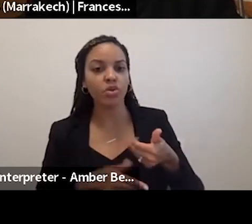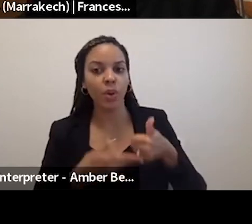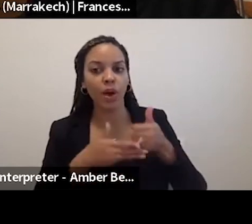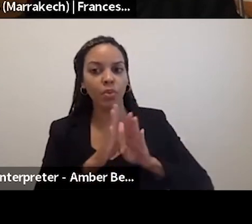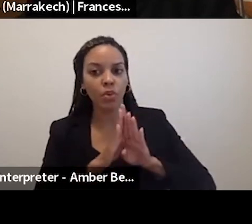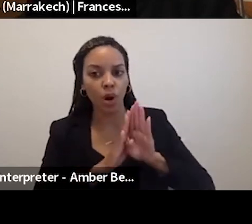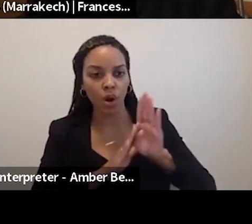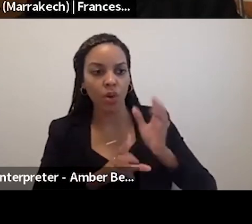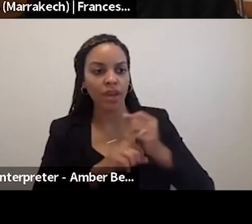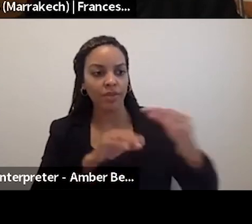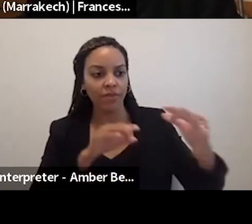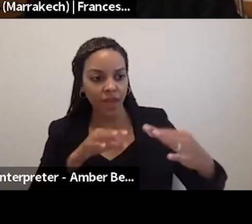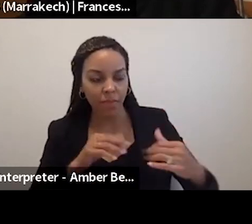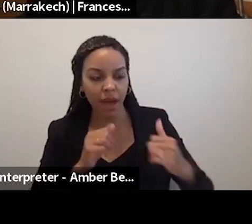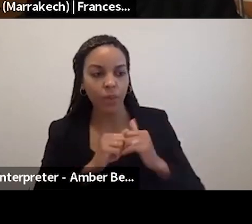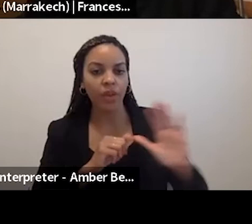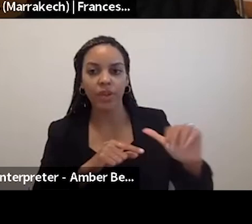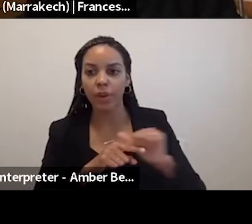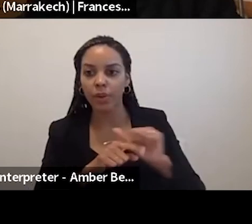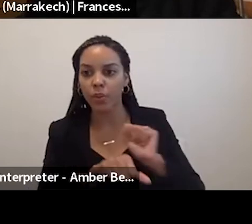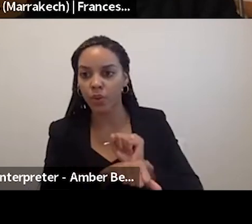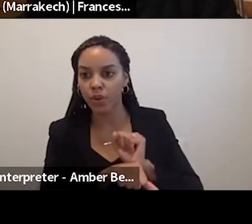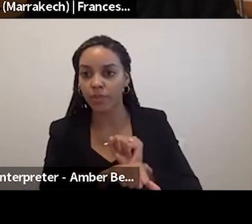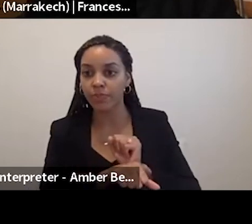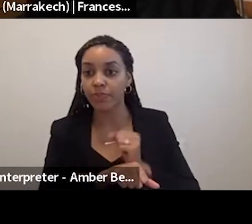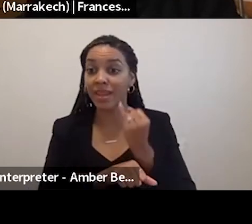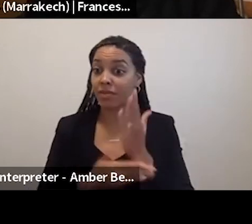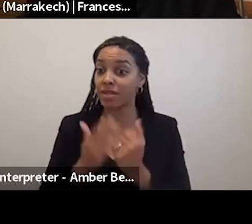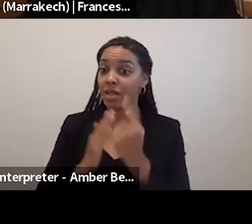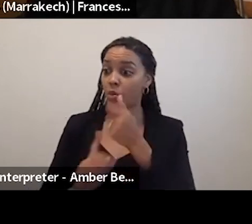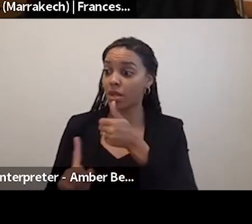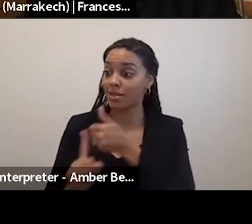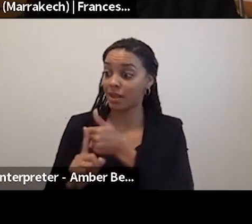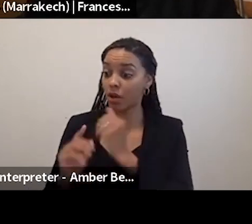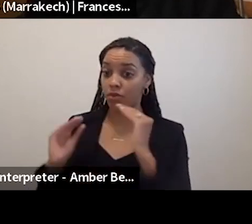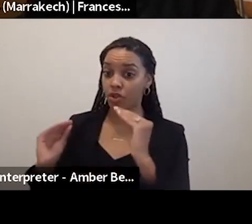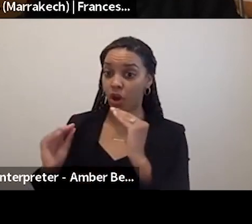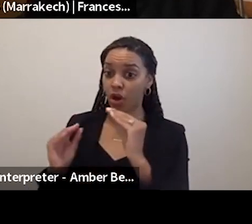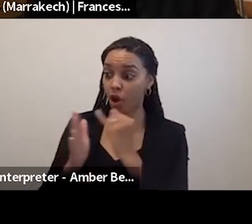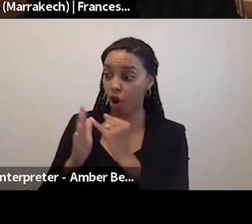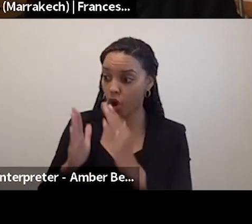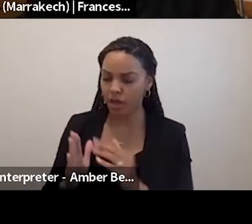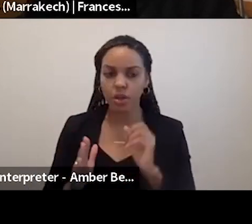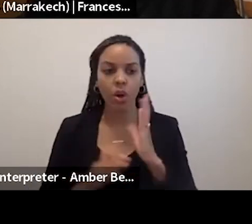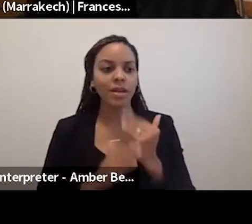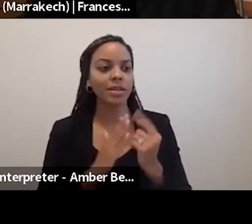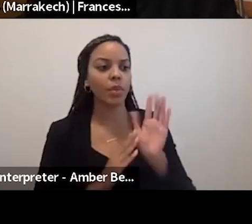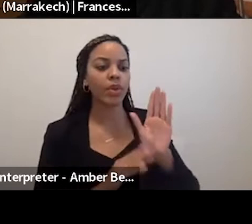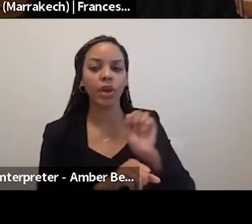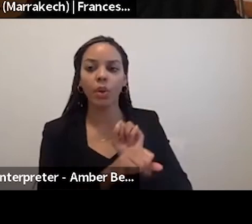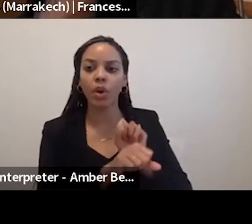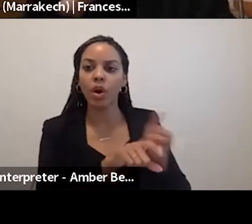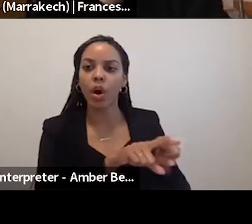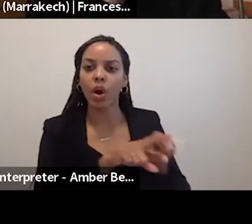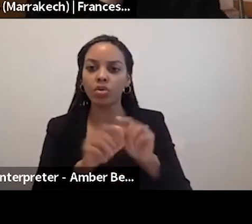practice. And so whether it's someone who is self-taught as an artist or someone whose work also serves a